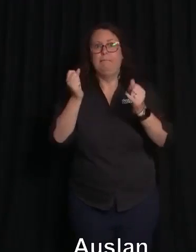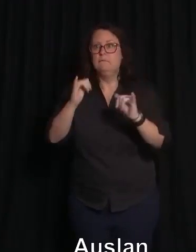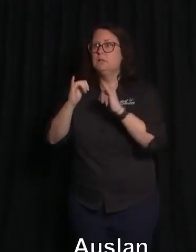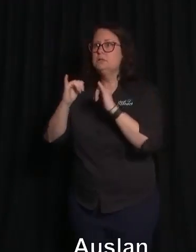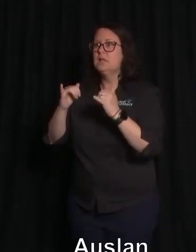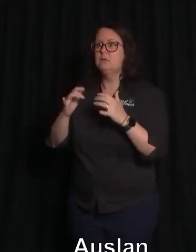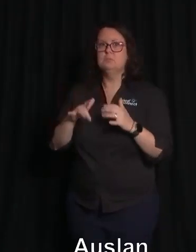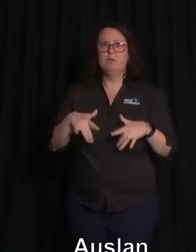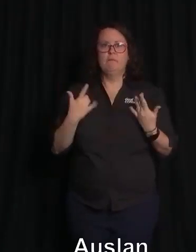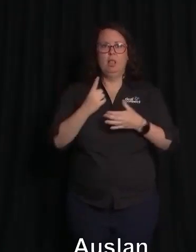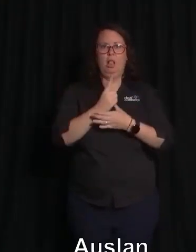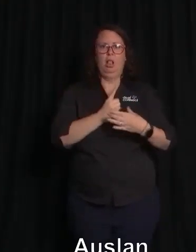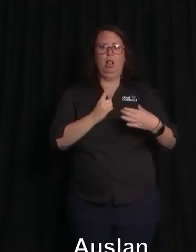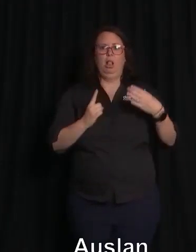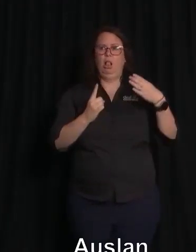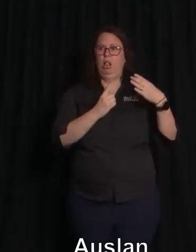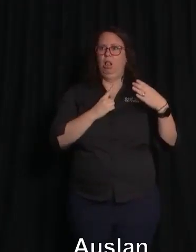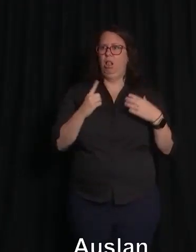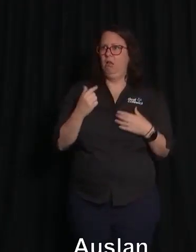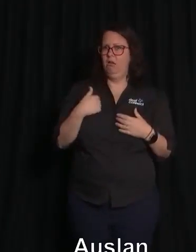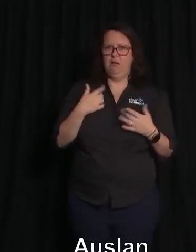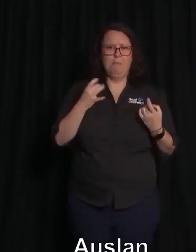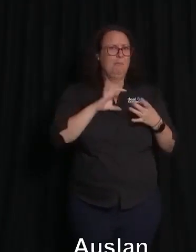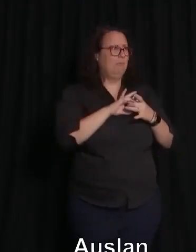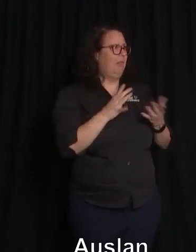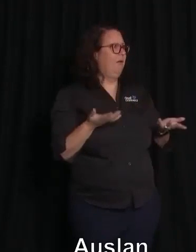of community and they don't feel like they belong anywhere.